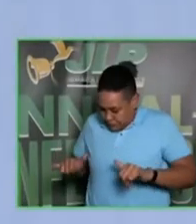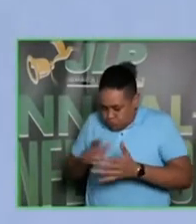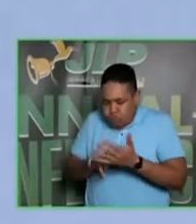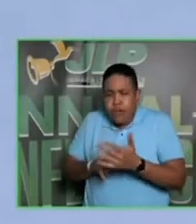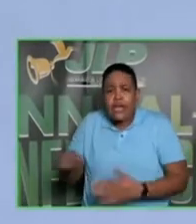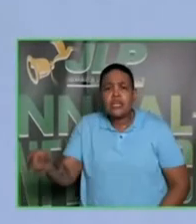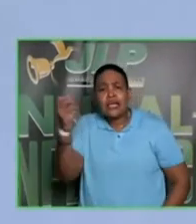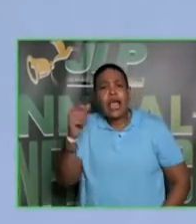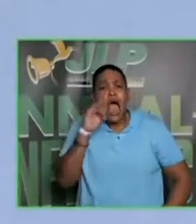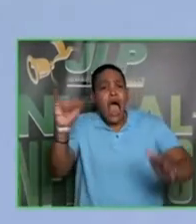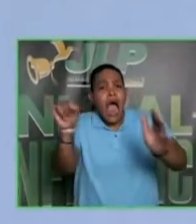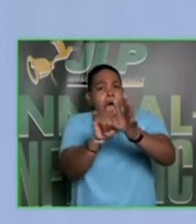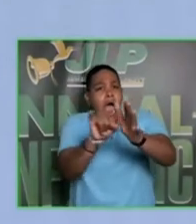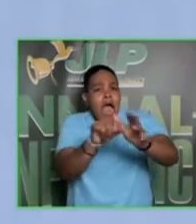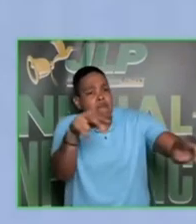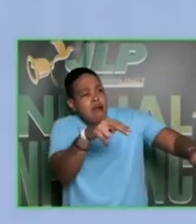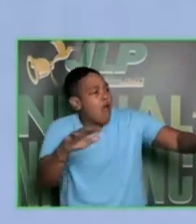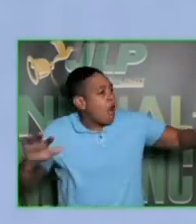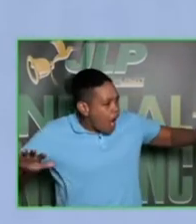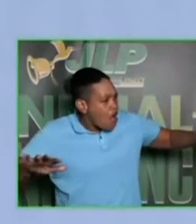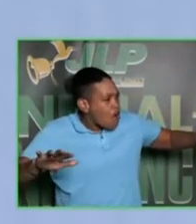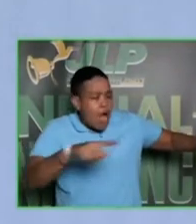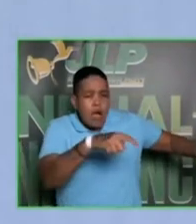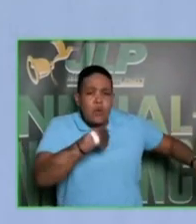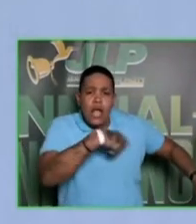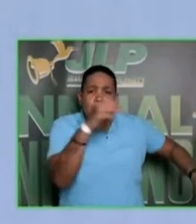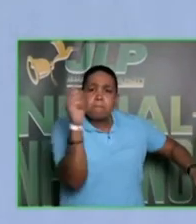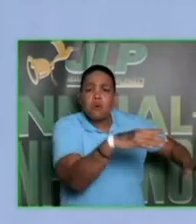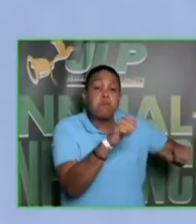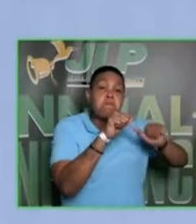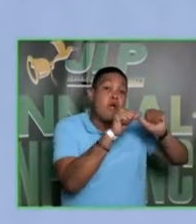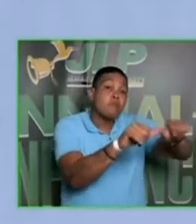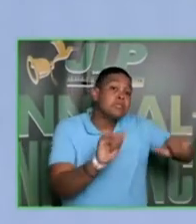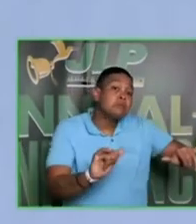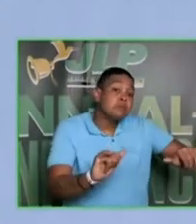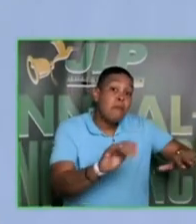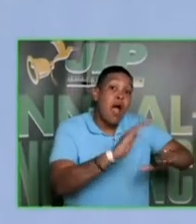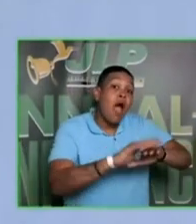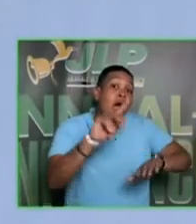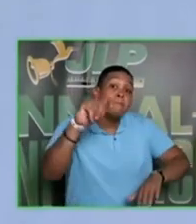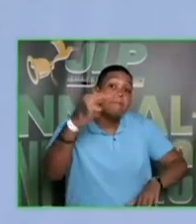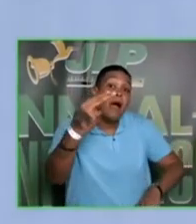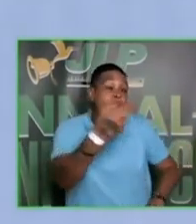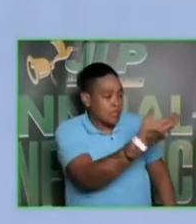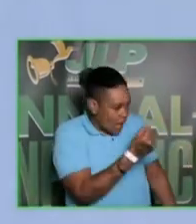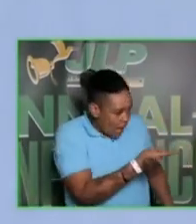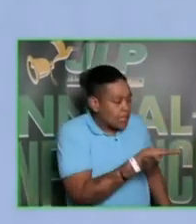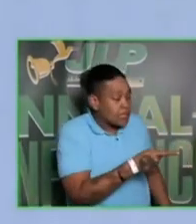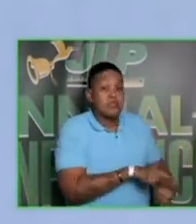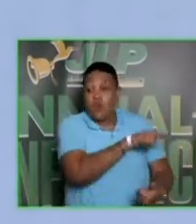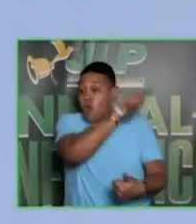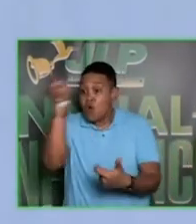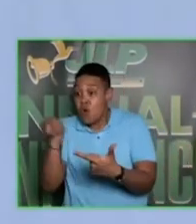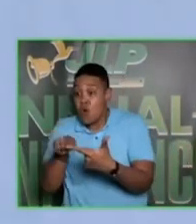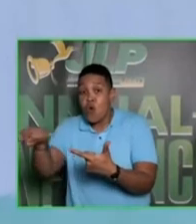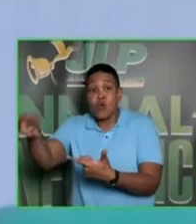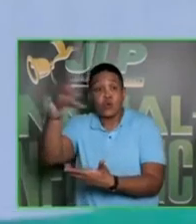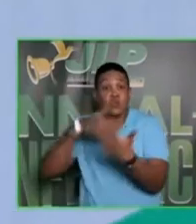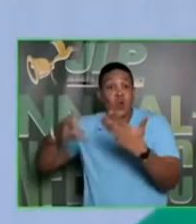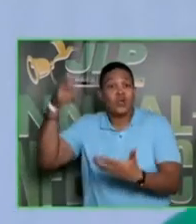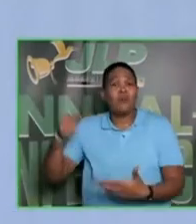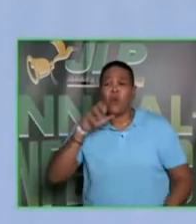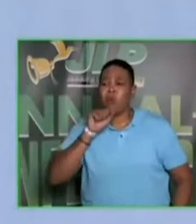get identification, that we can place them permanently on PATH, or permanently on the social